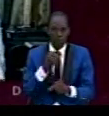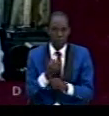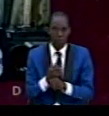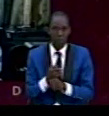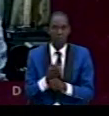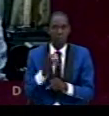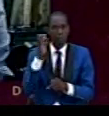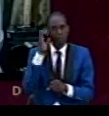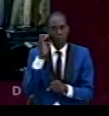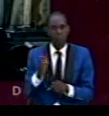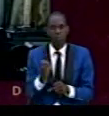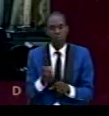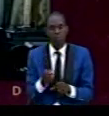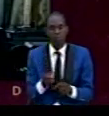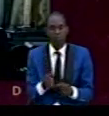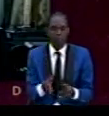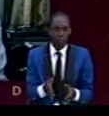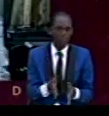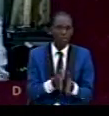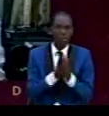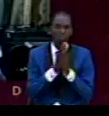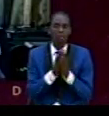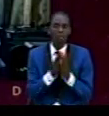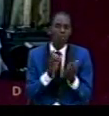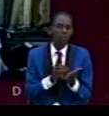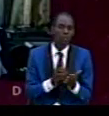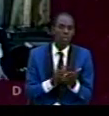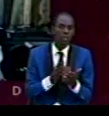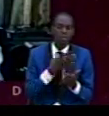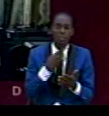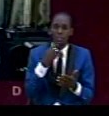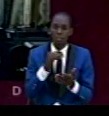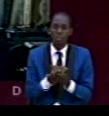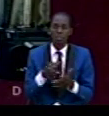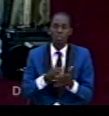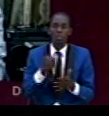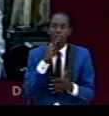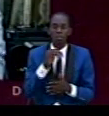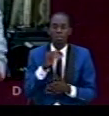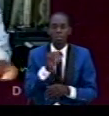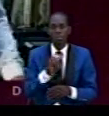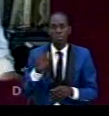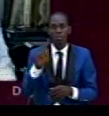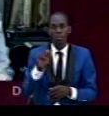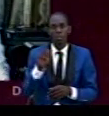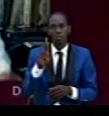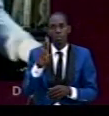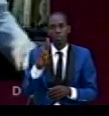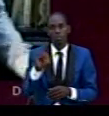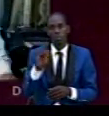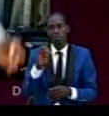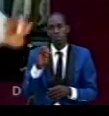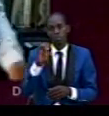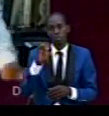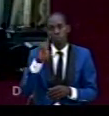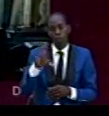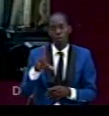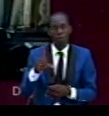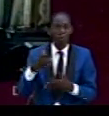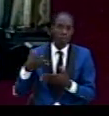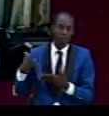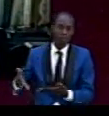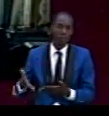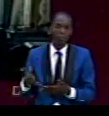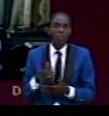medical friends, and they said that it's a tumor, they are just studying it. But during the last program we had, the December Explosions